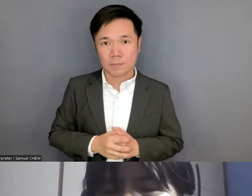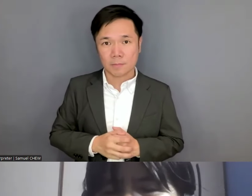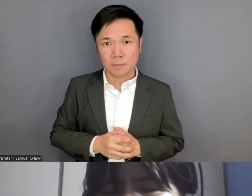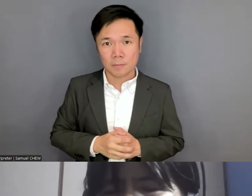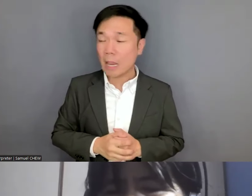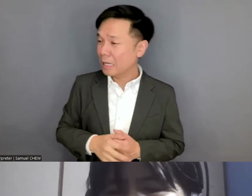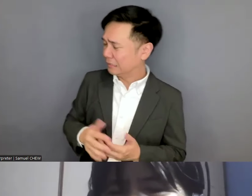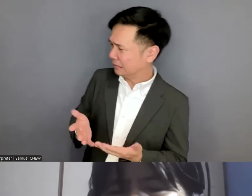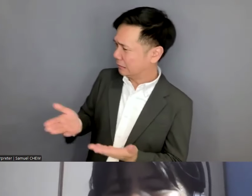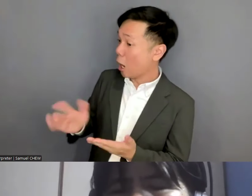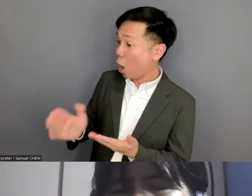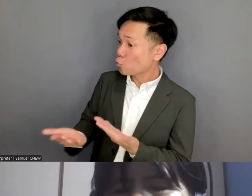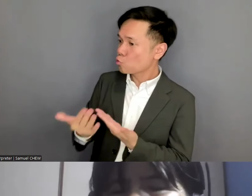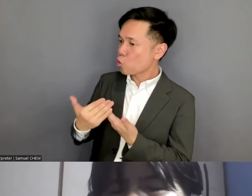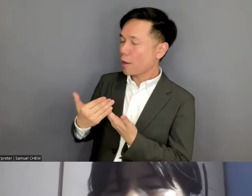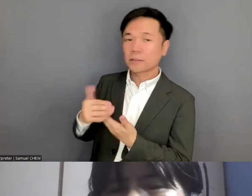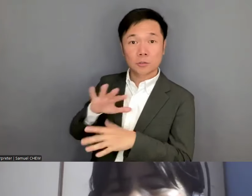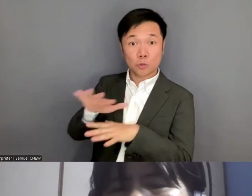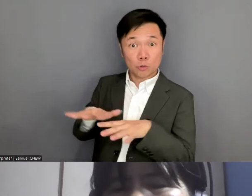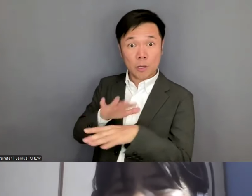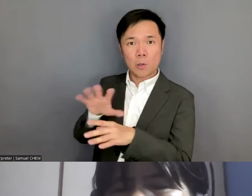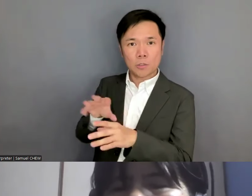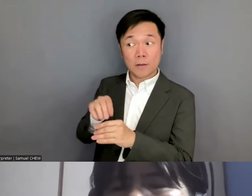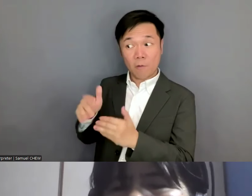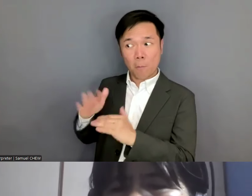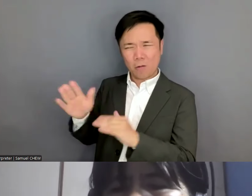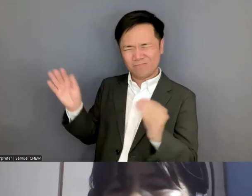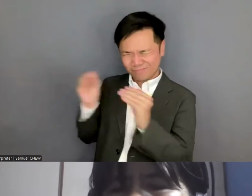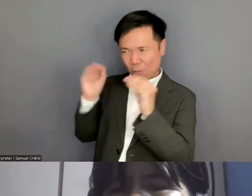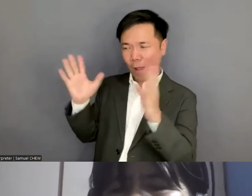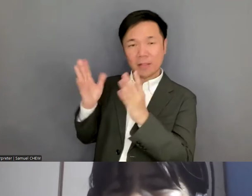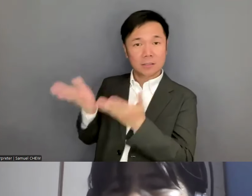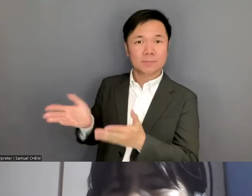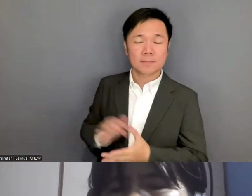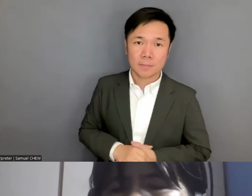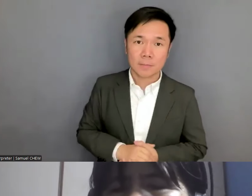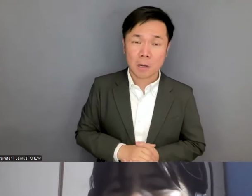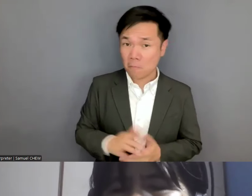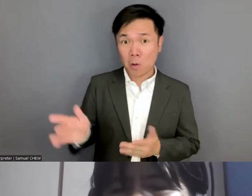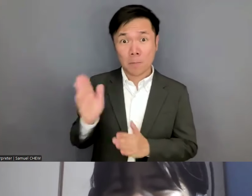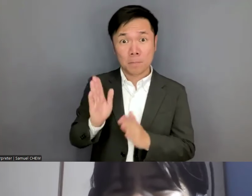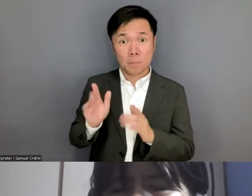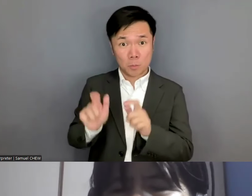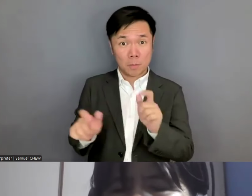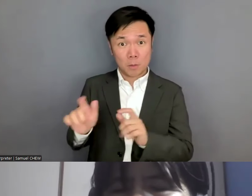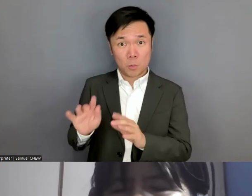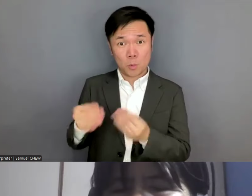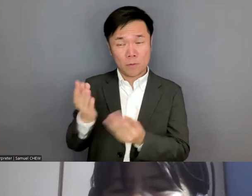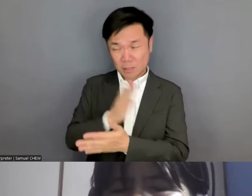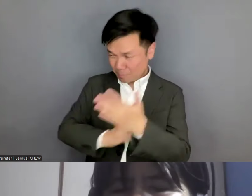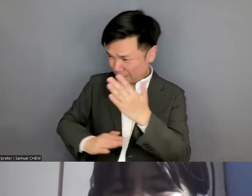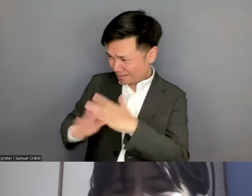social inclusion and awareness for youths with disabilities. We